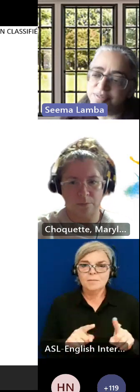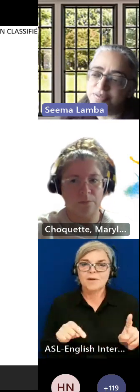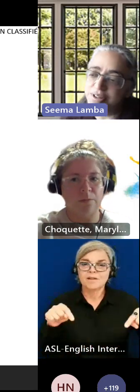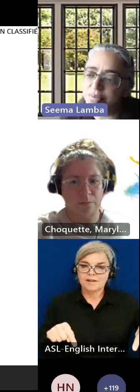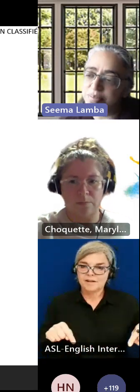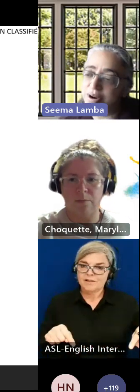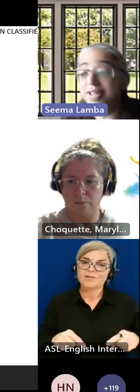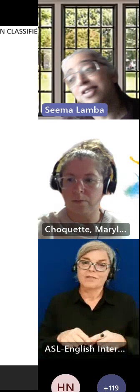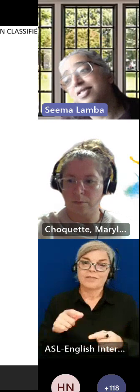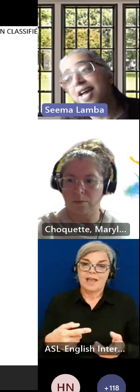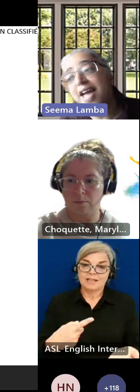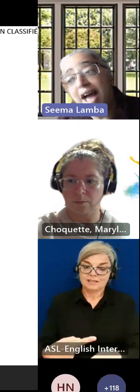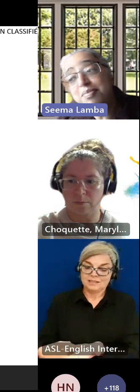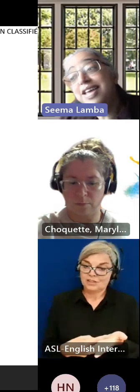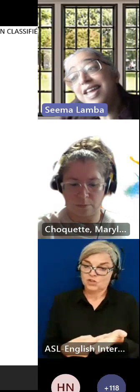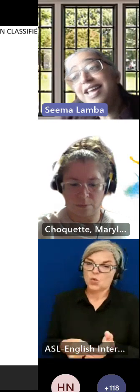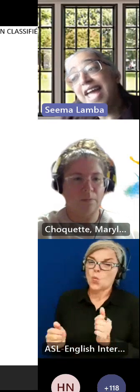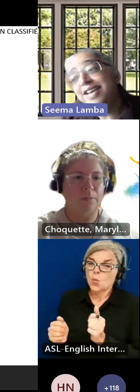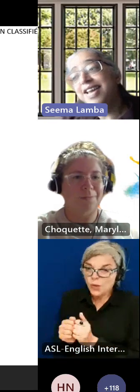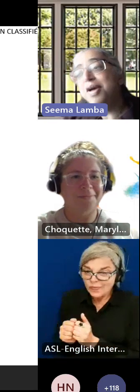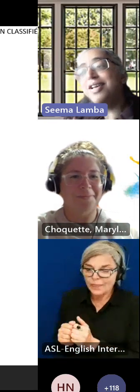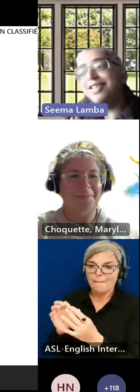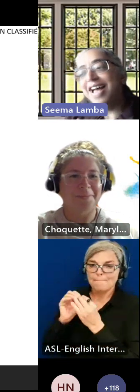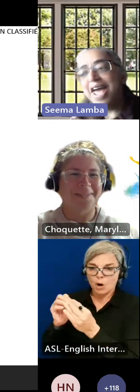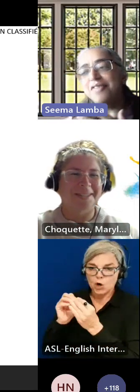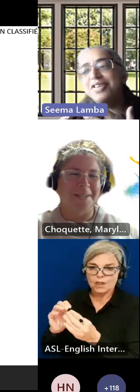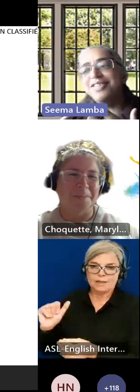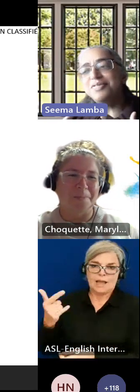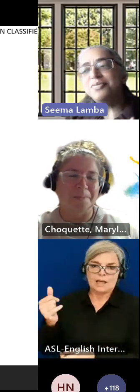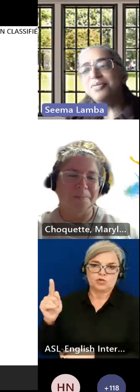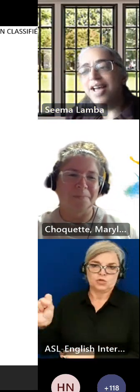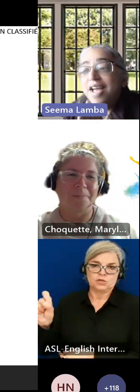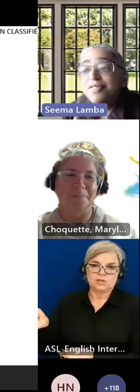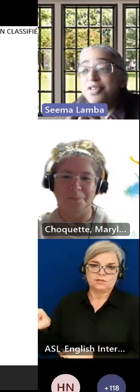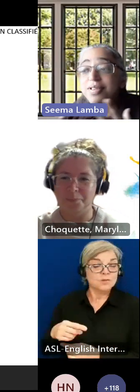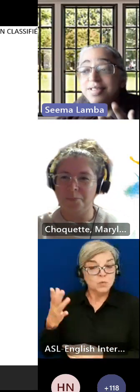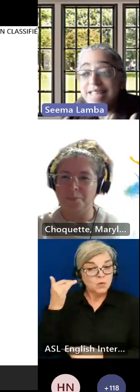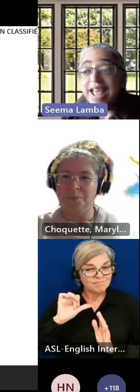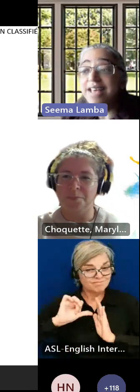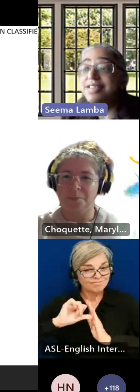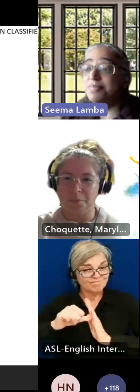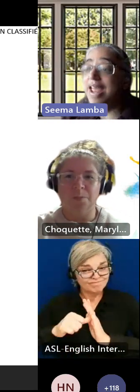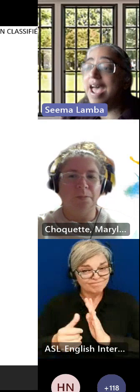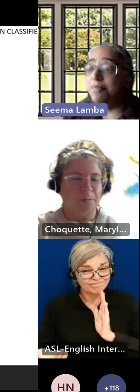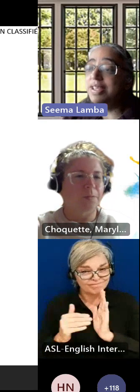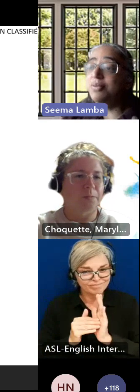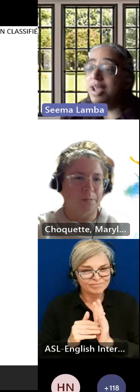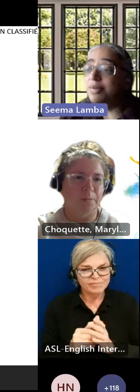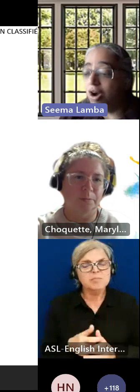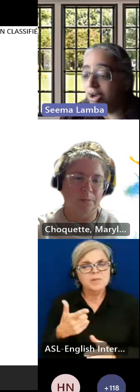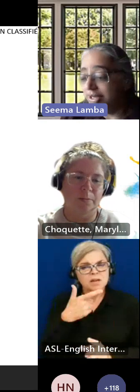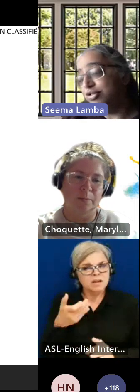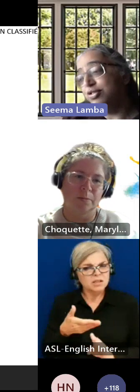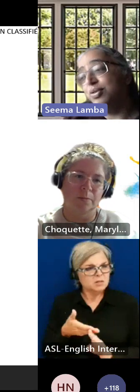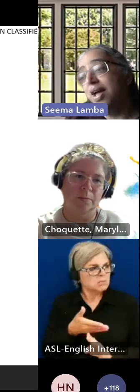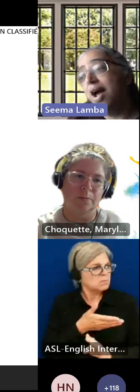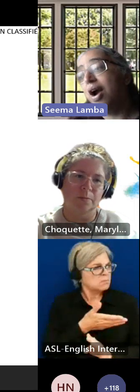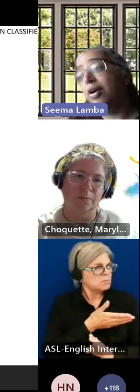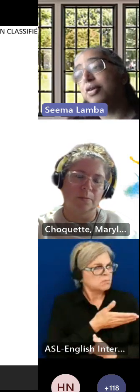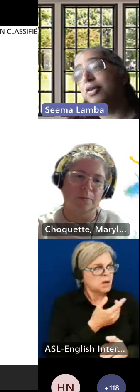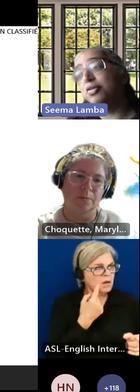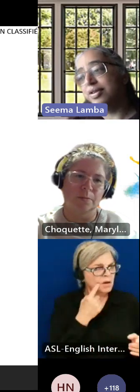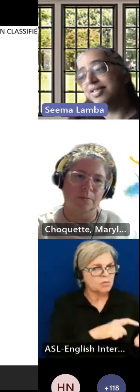discussions specifically with bargaining agents. I'm saying that again because I've noticed that hasn't been happening when I'm talking